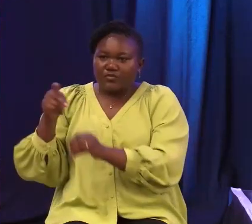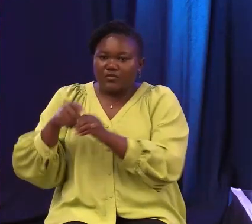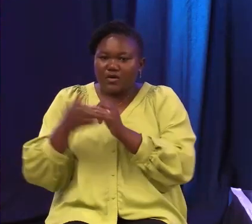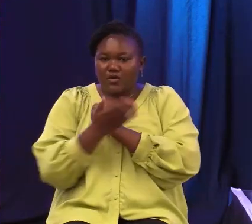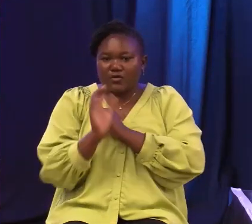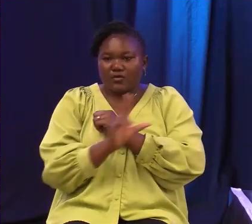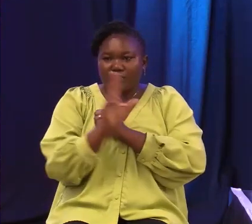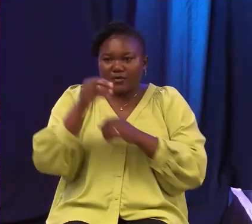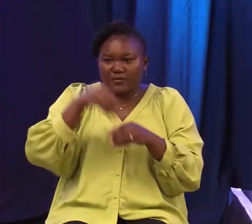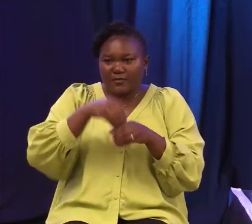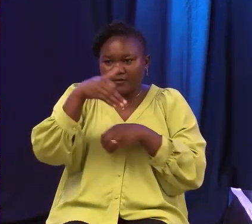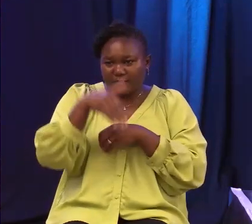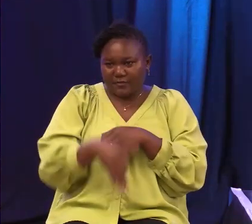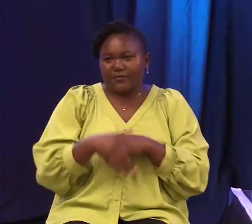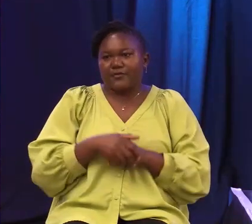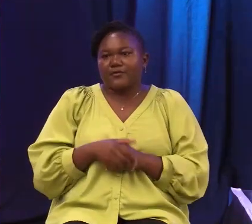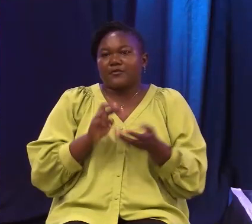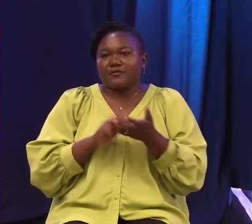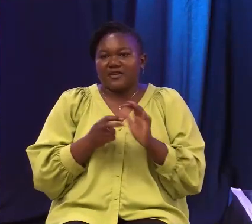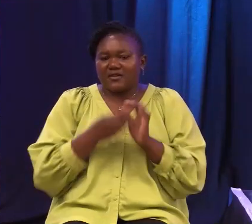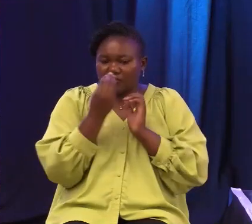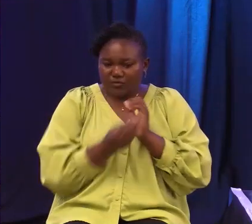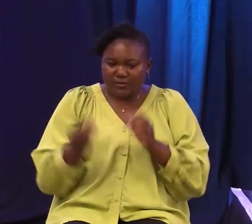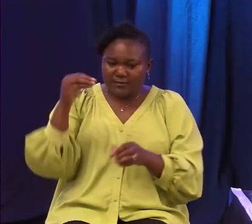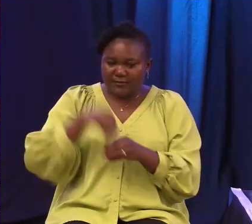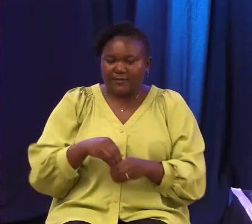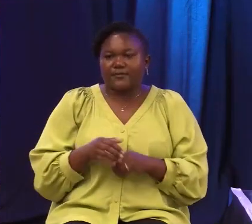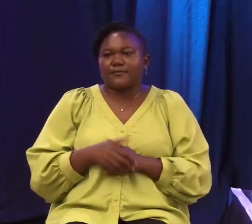citizens meaning including children.